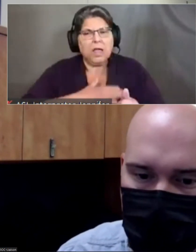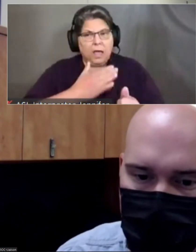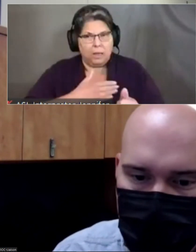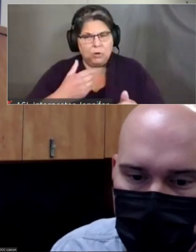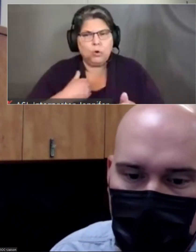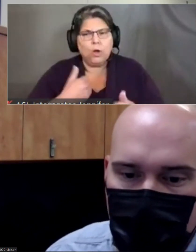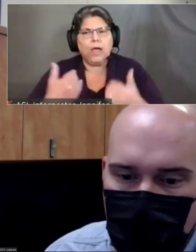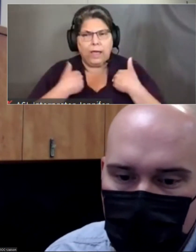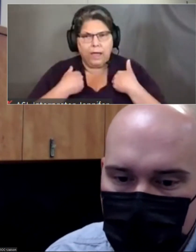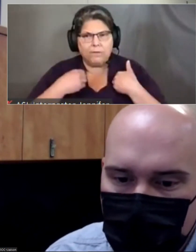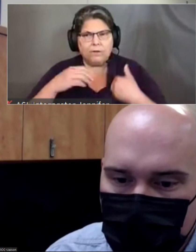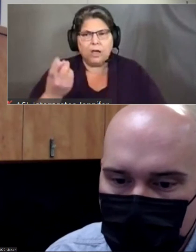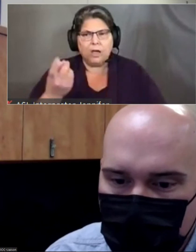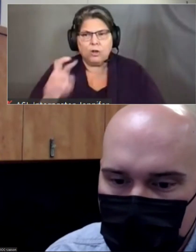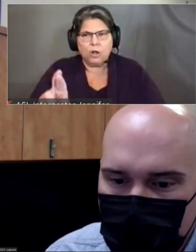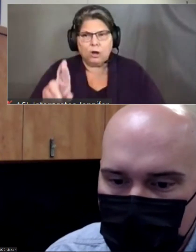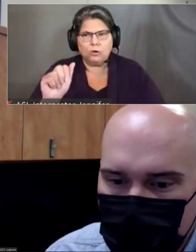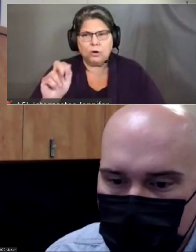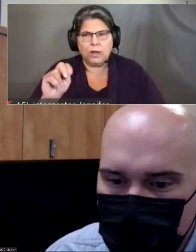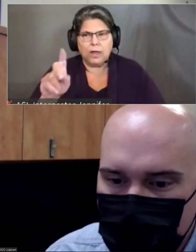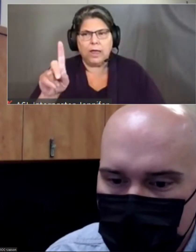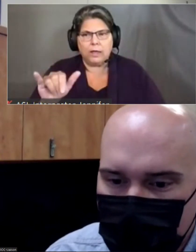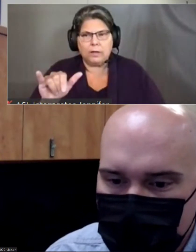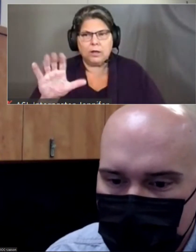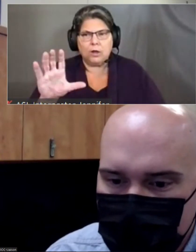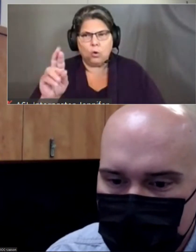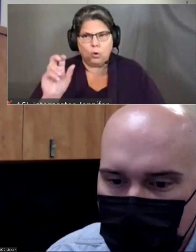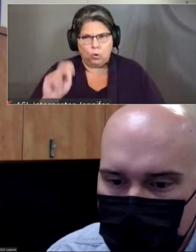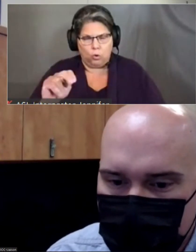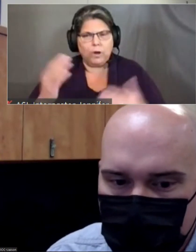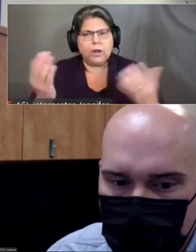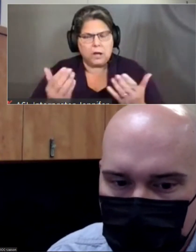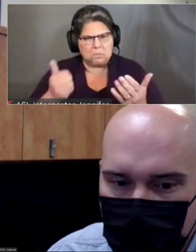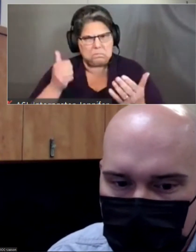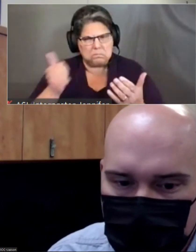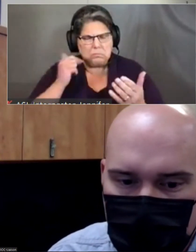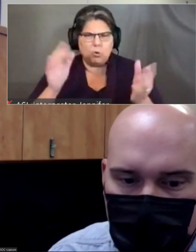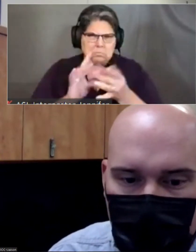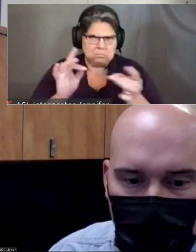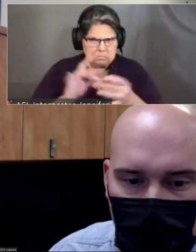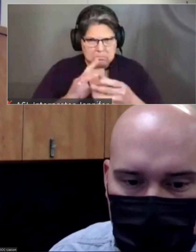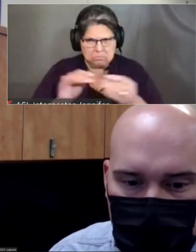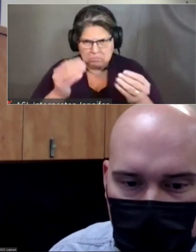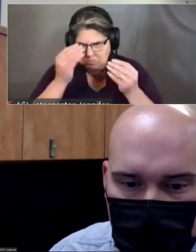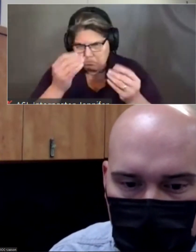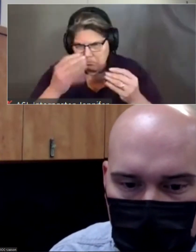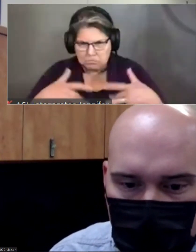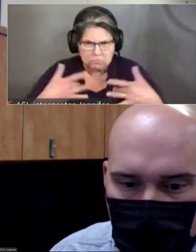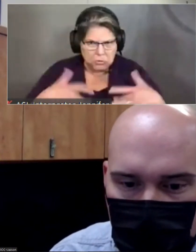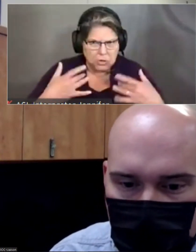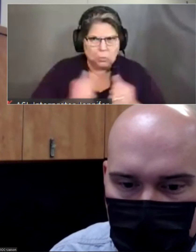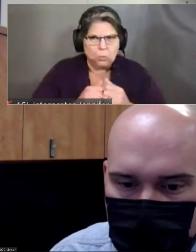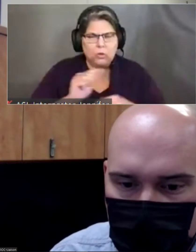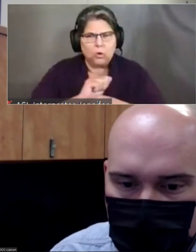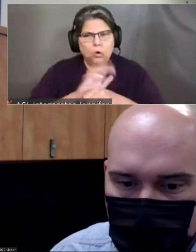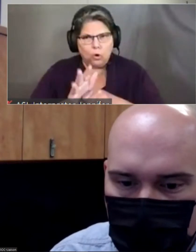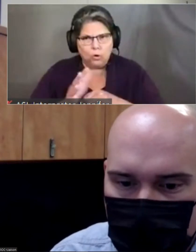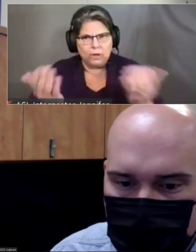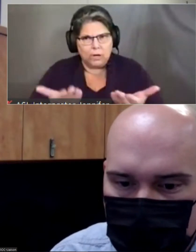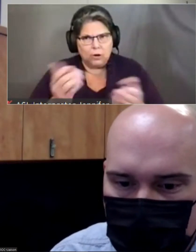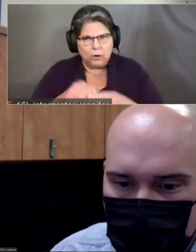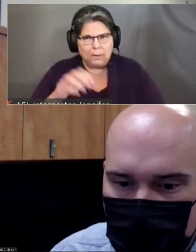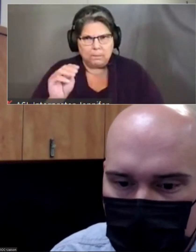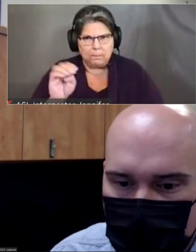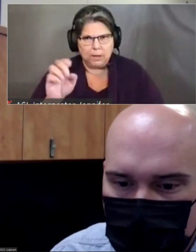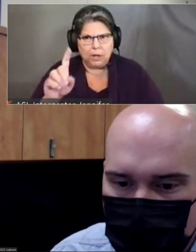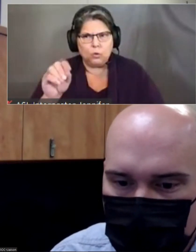Andy Coren, who will be given an update on the COVID-19 status of our county. After that, we'll open up and take a few